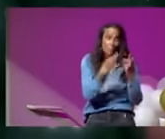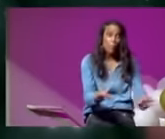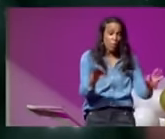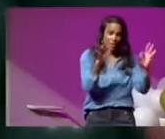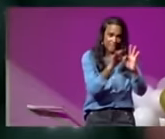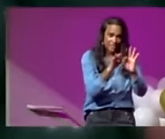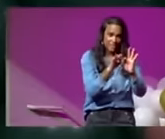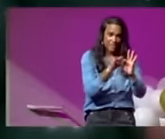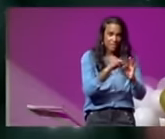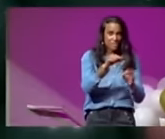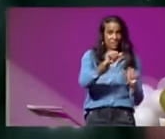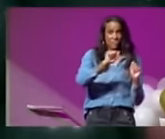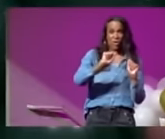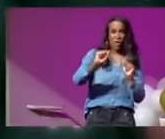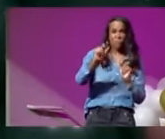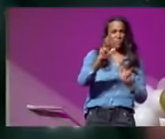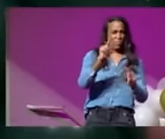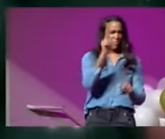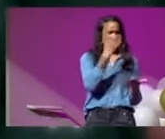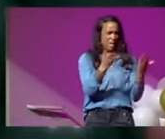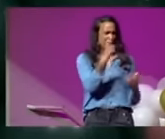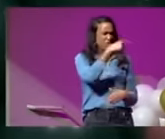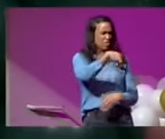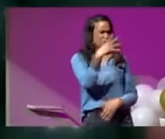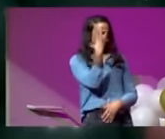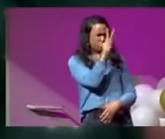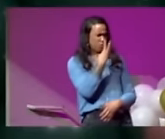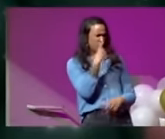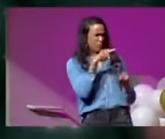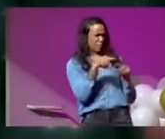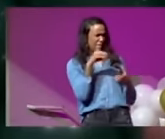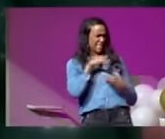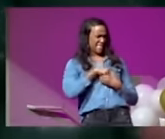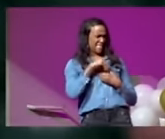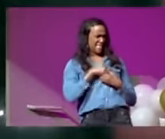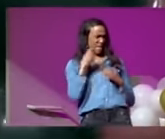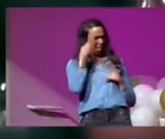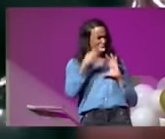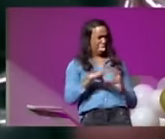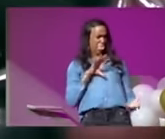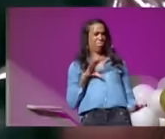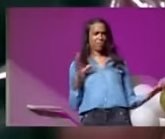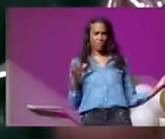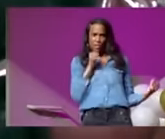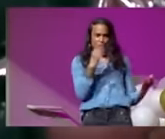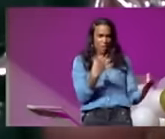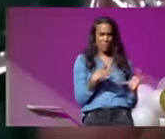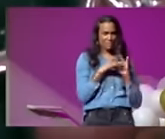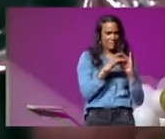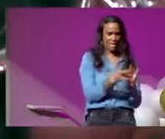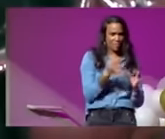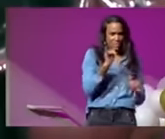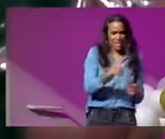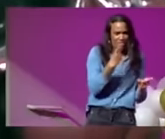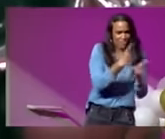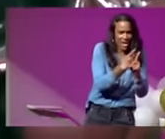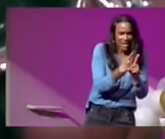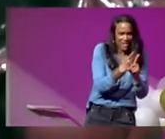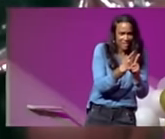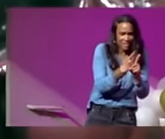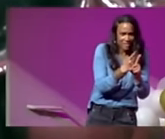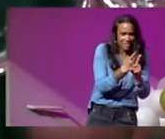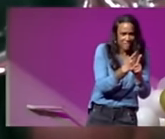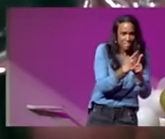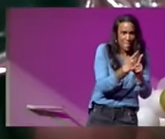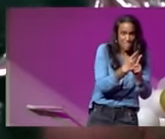Everybody that looks good ain't good. And so, my sisters and brothers, note with me that Joseph decides,